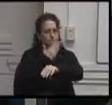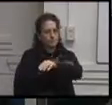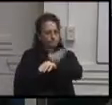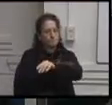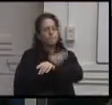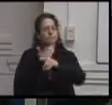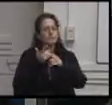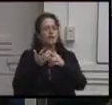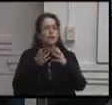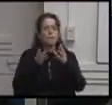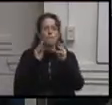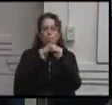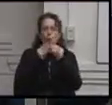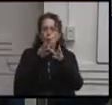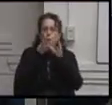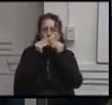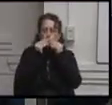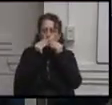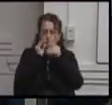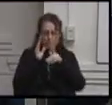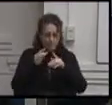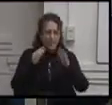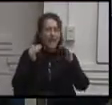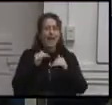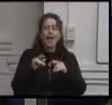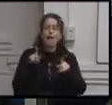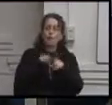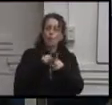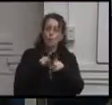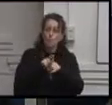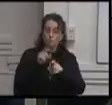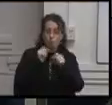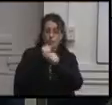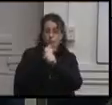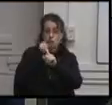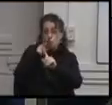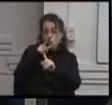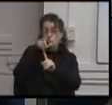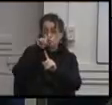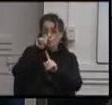produce 90% of our energy needs from renewable energy sources by 2050.